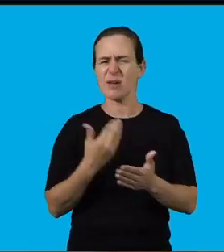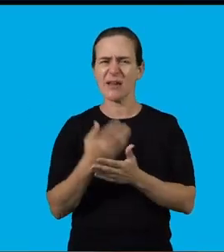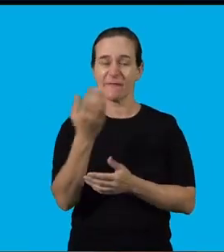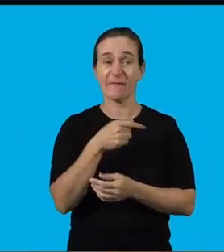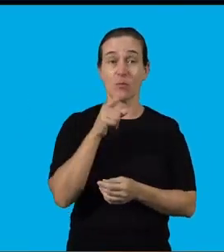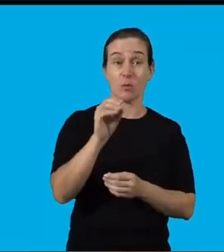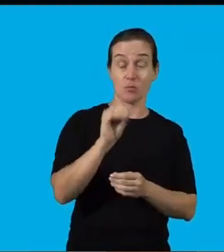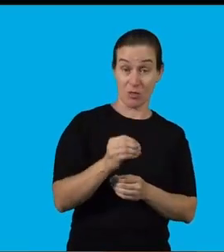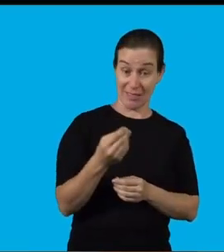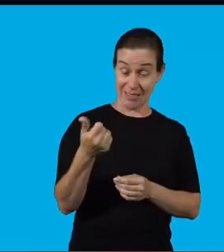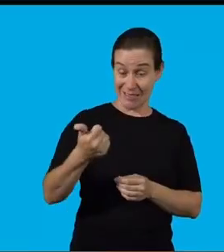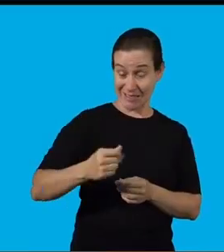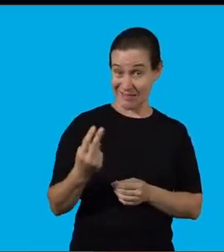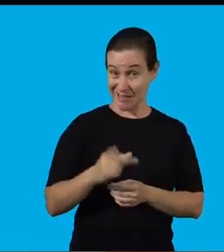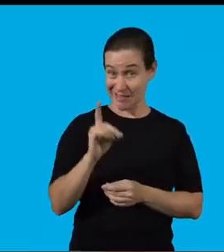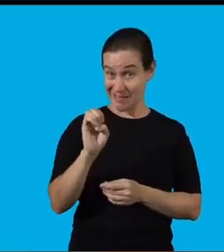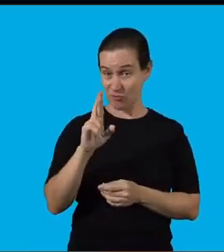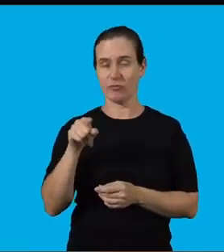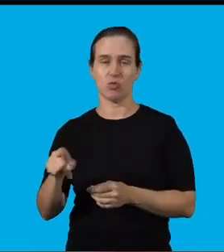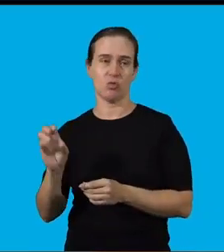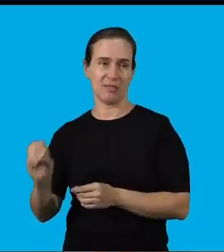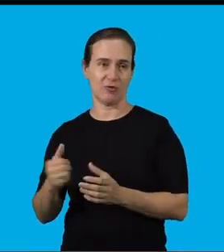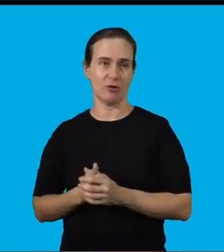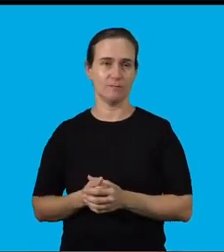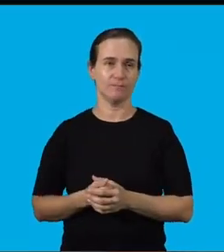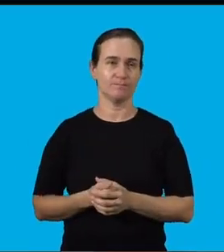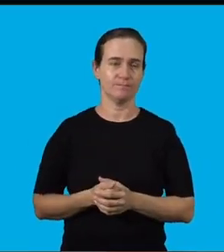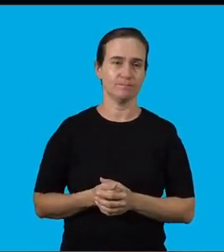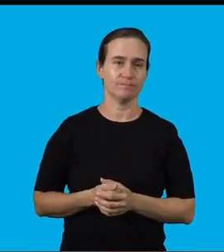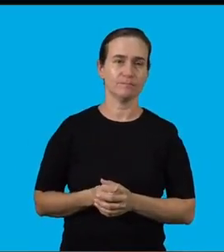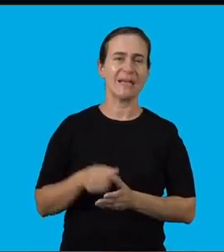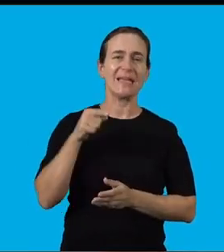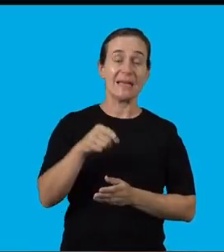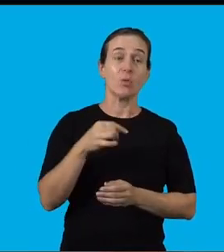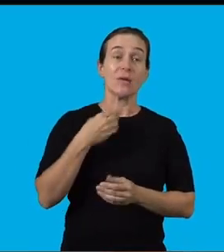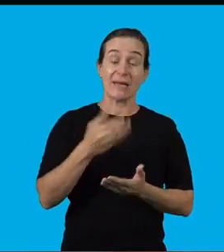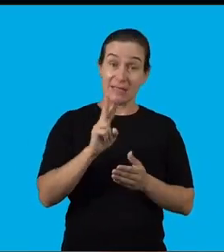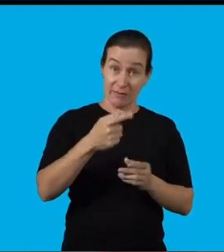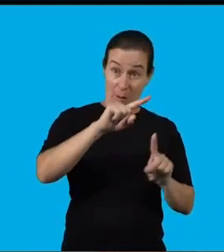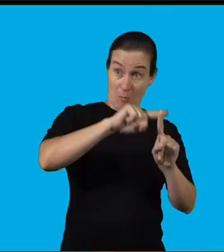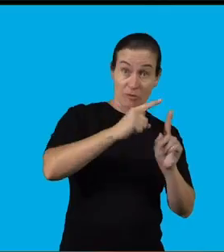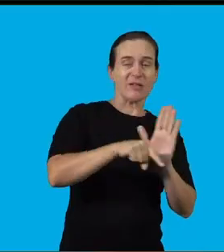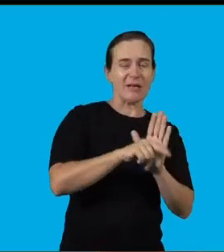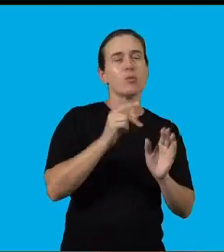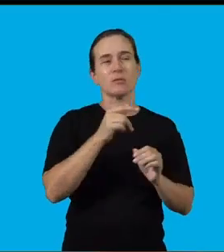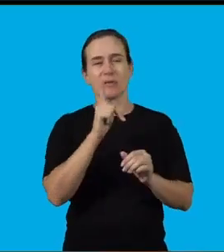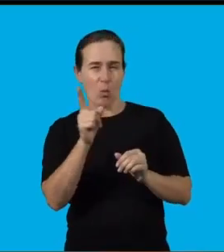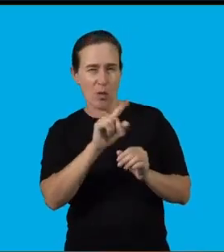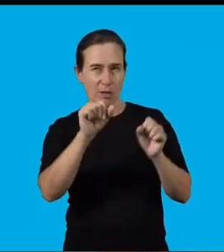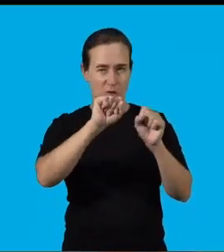second derivative to 0. The sign of the second derivative tells us whether the graph is either concave up or concave